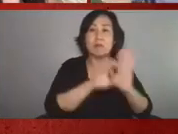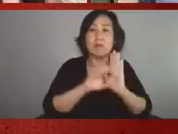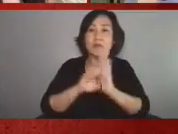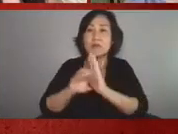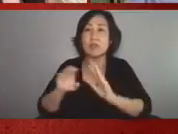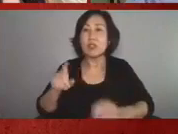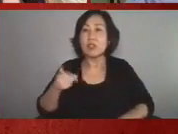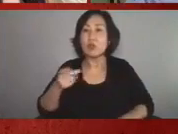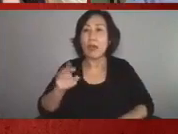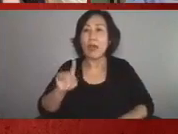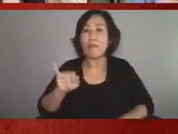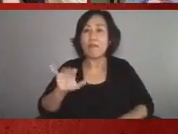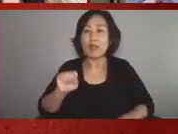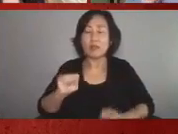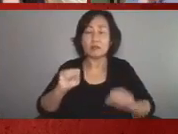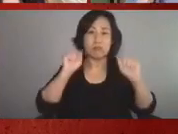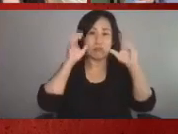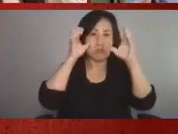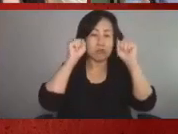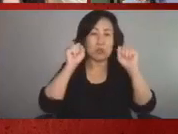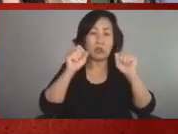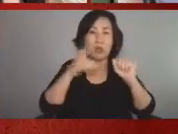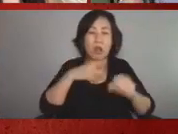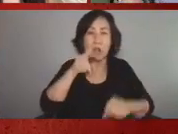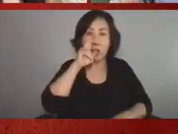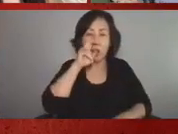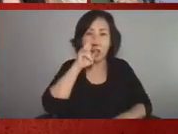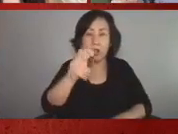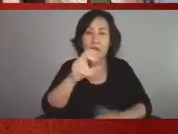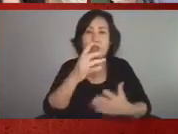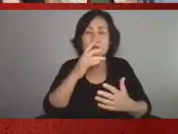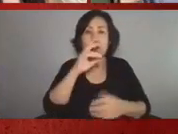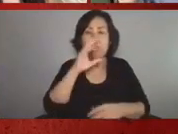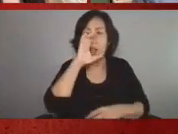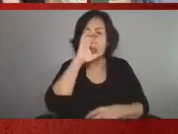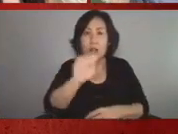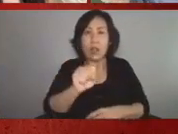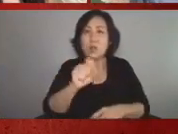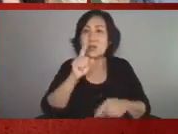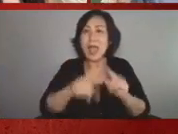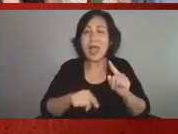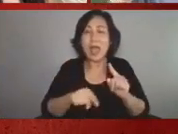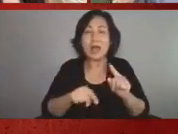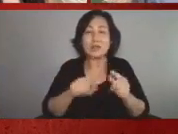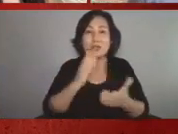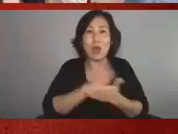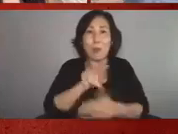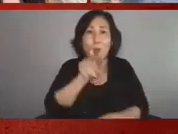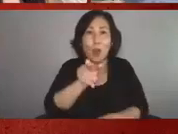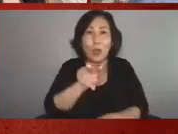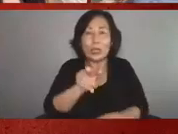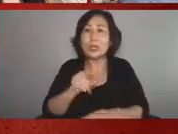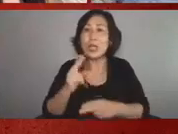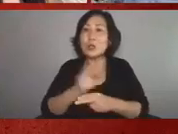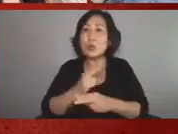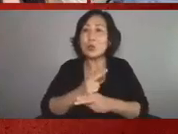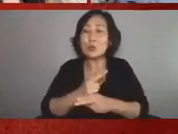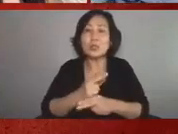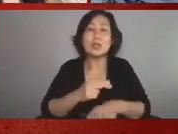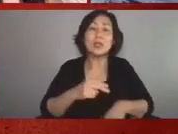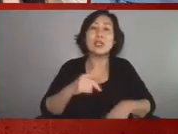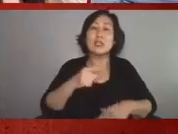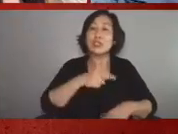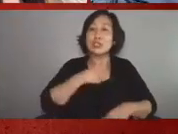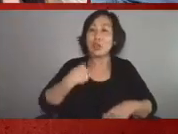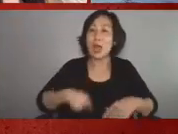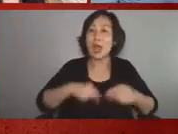so outstanding. You couldn't take your eyes off the screen because they used this a combination of the Chinese calligraphy